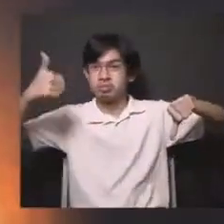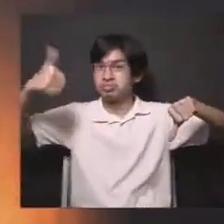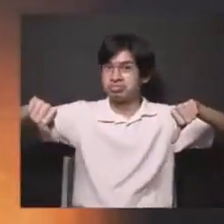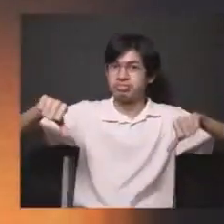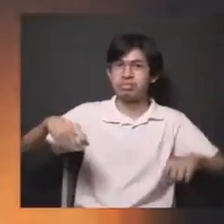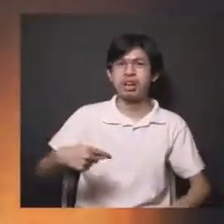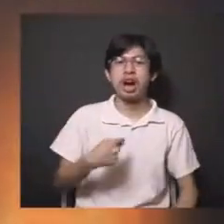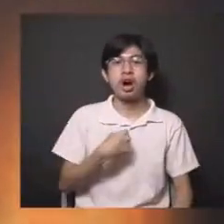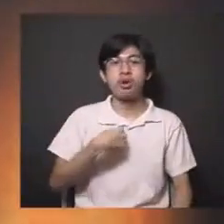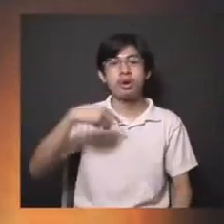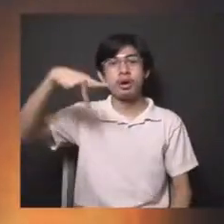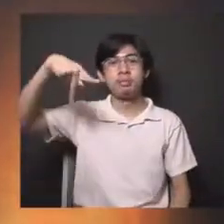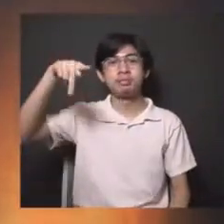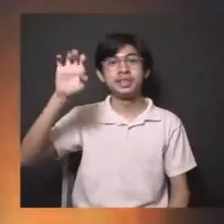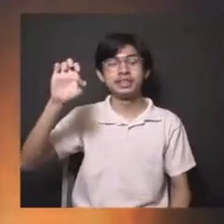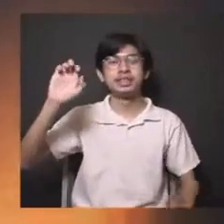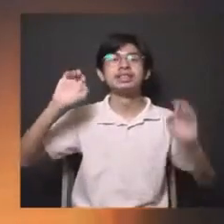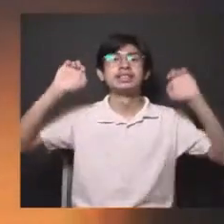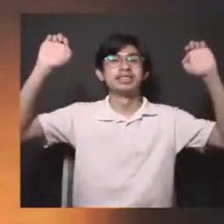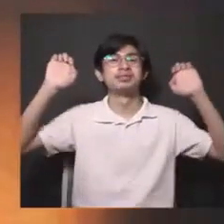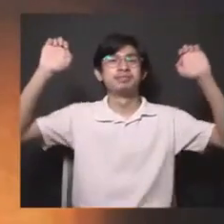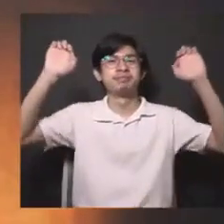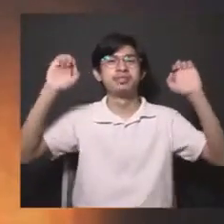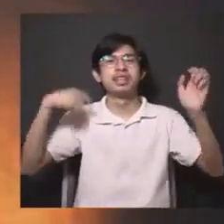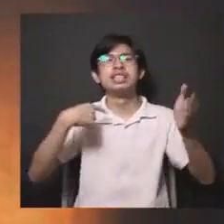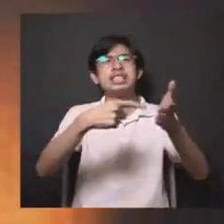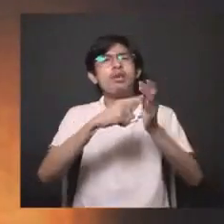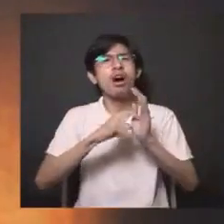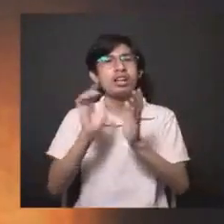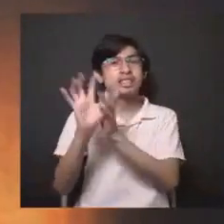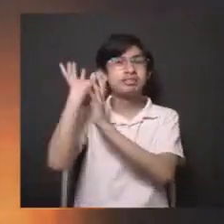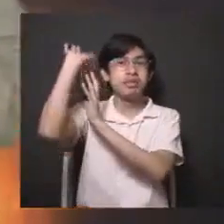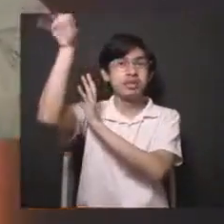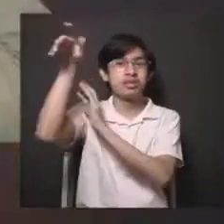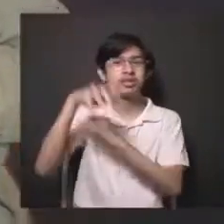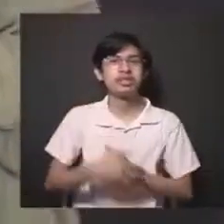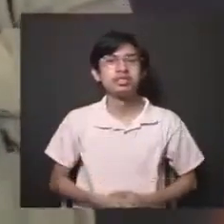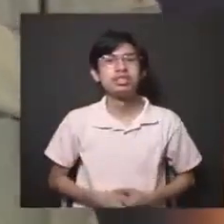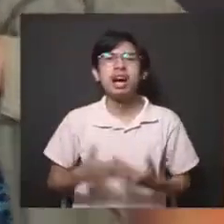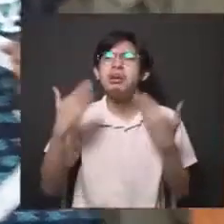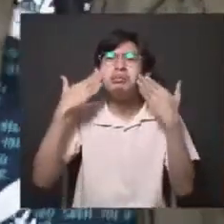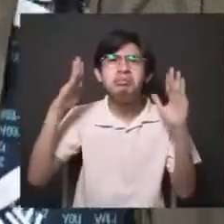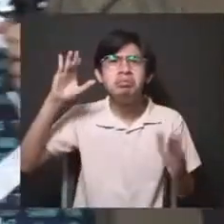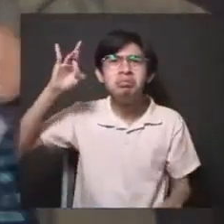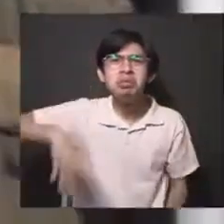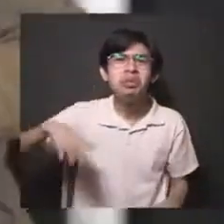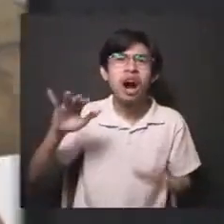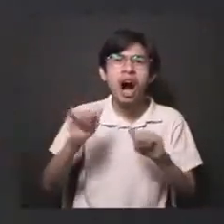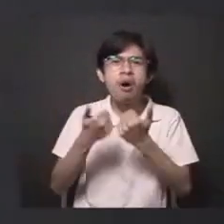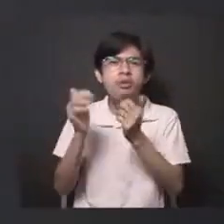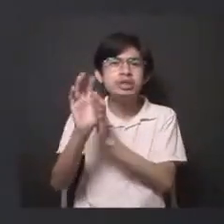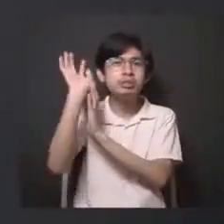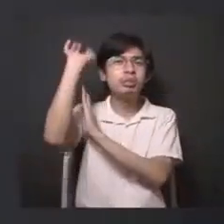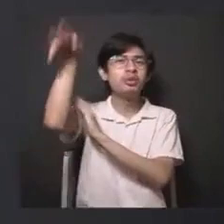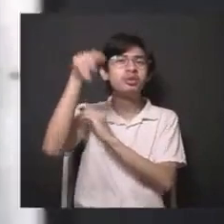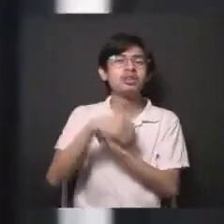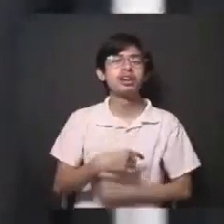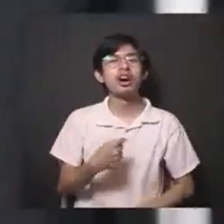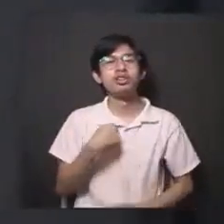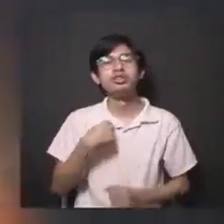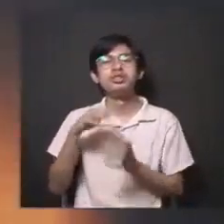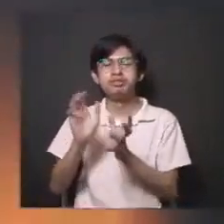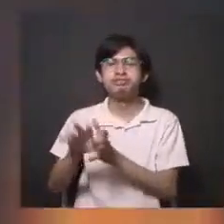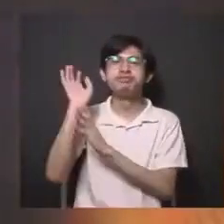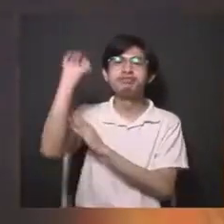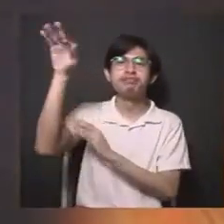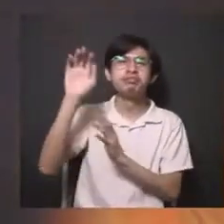play basketball. And I did not know how to play. I would remember, I would be dribbling the ball, walking, and